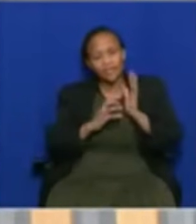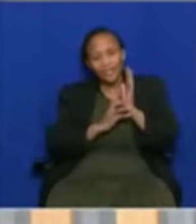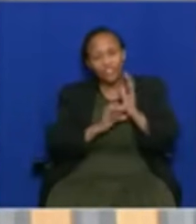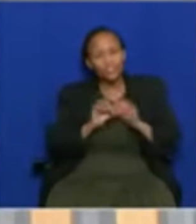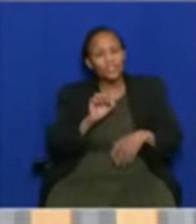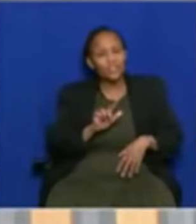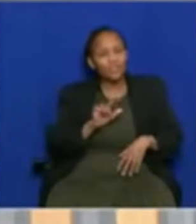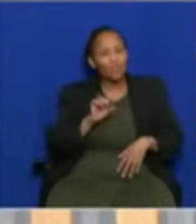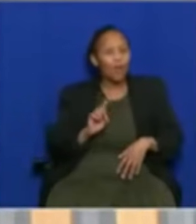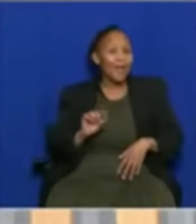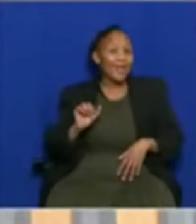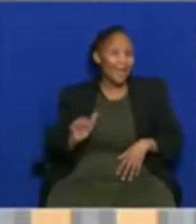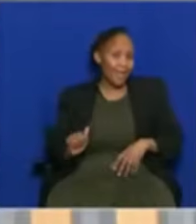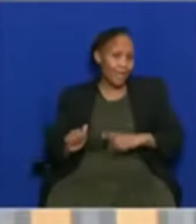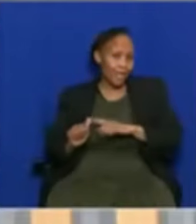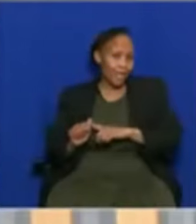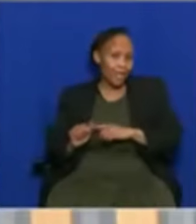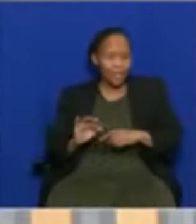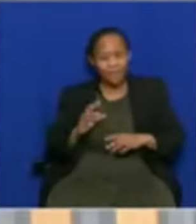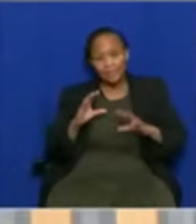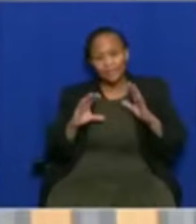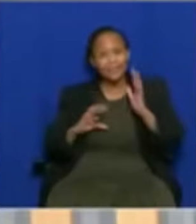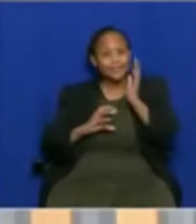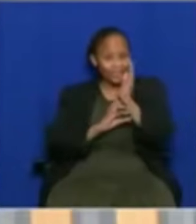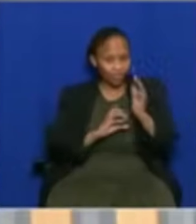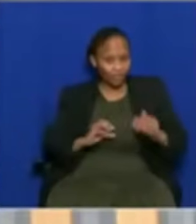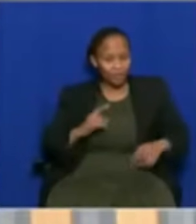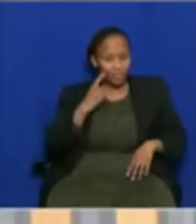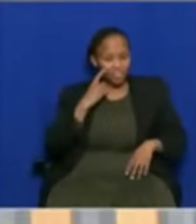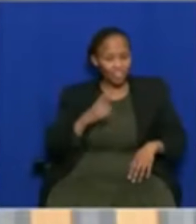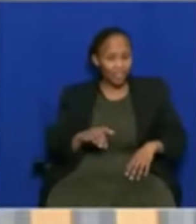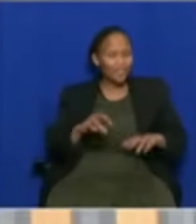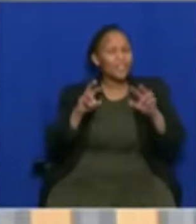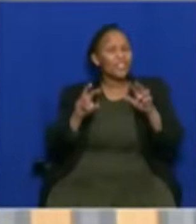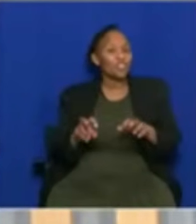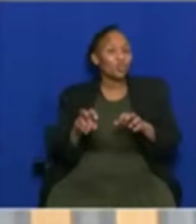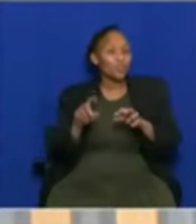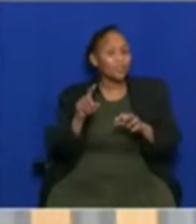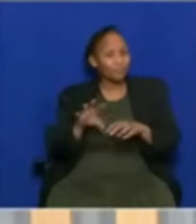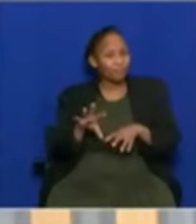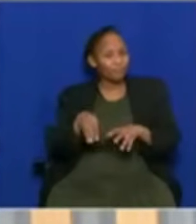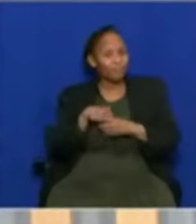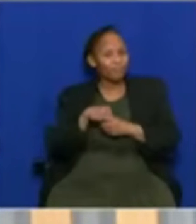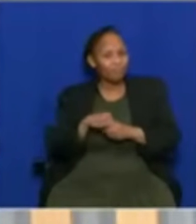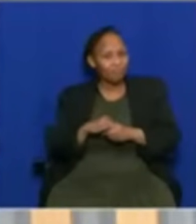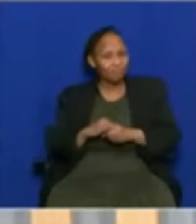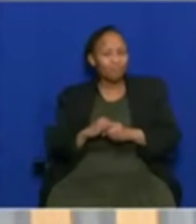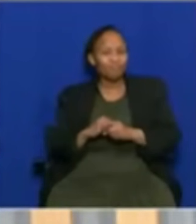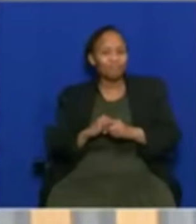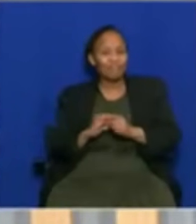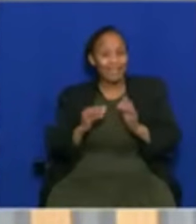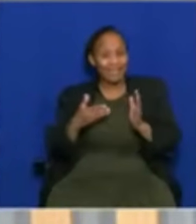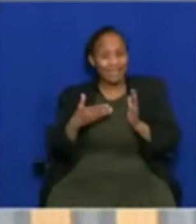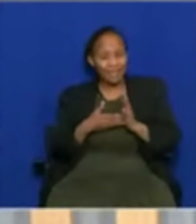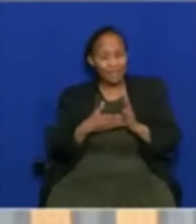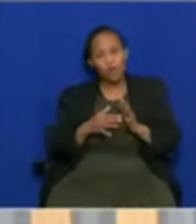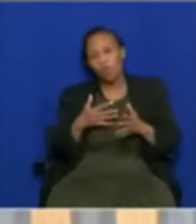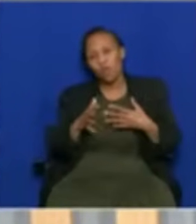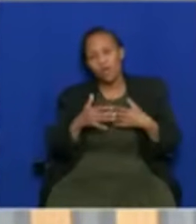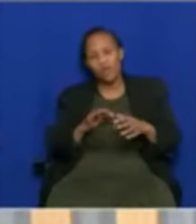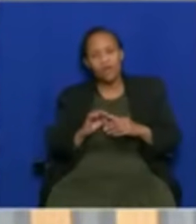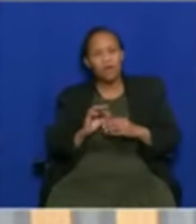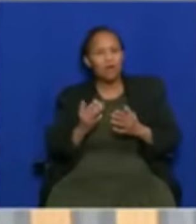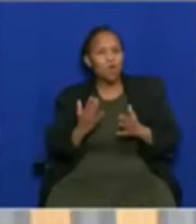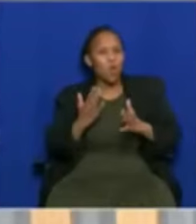7(1)(a), look at that section. Issues like this fall in there, or whatever other provision of law that